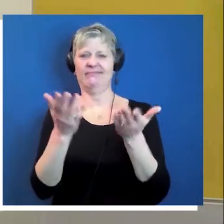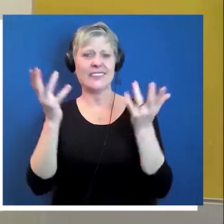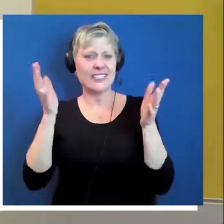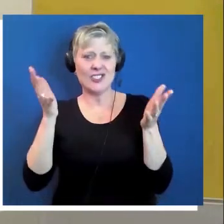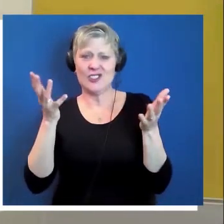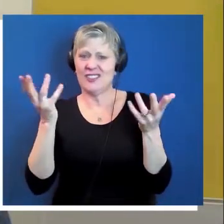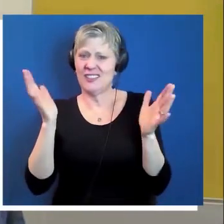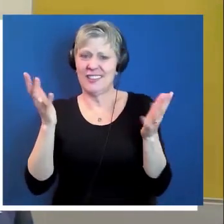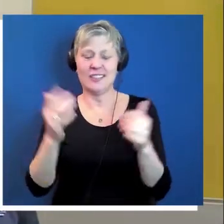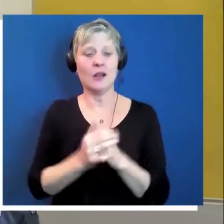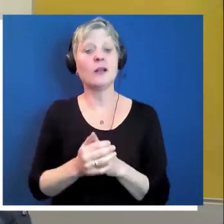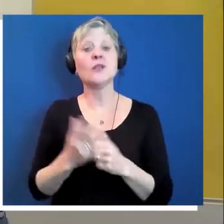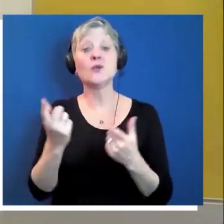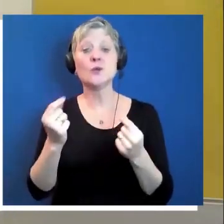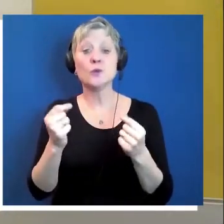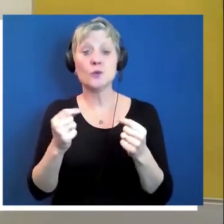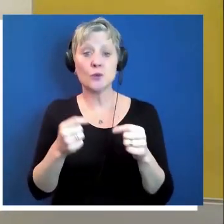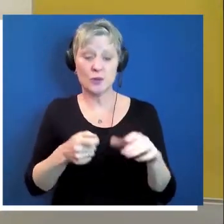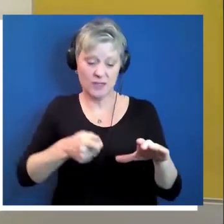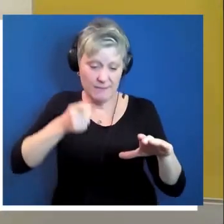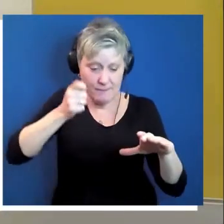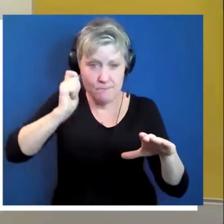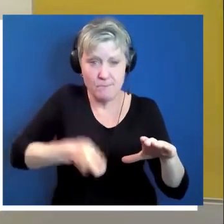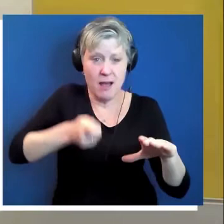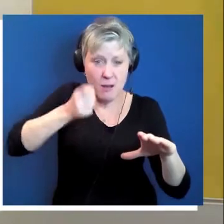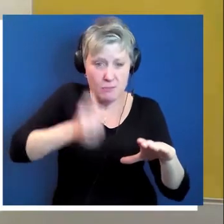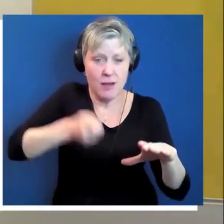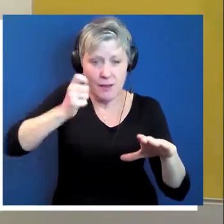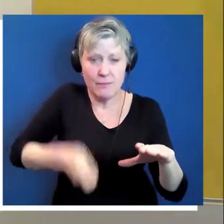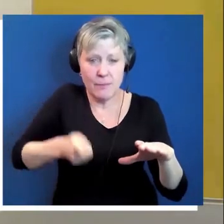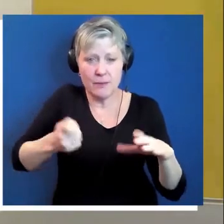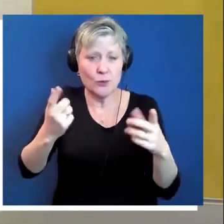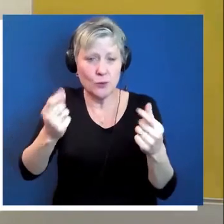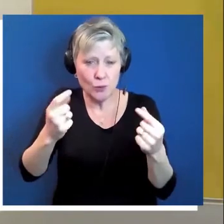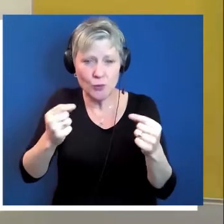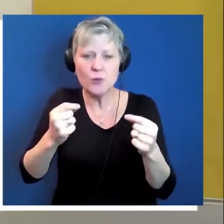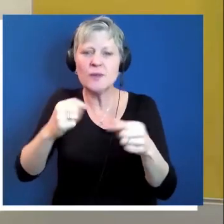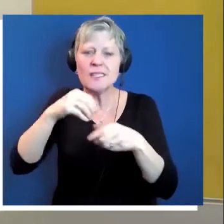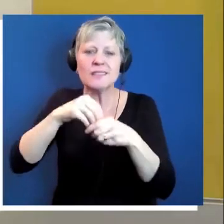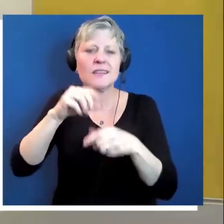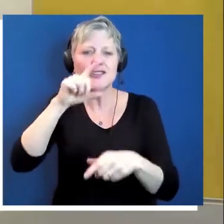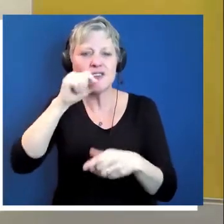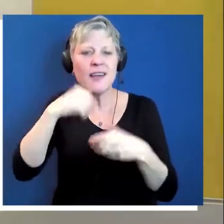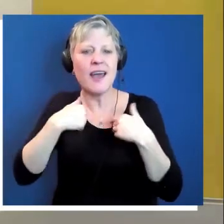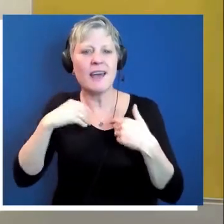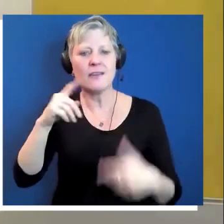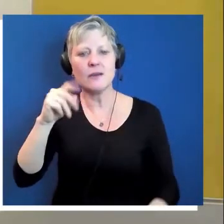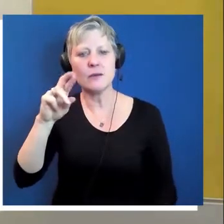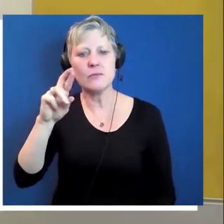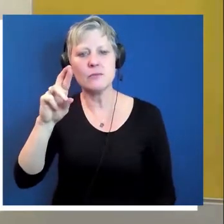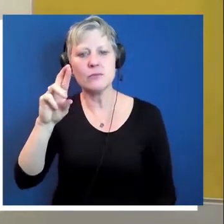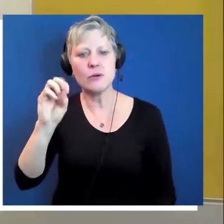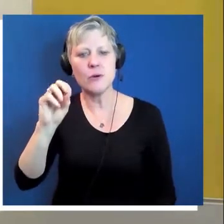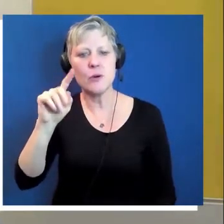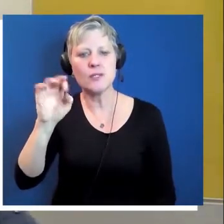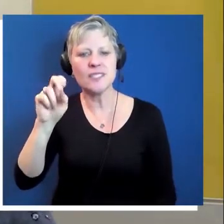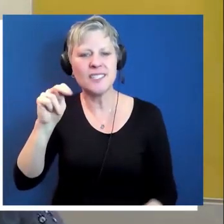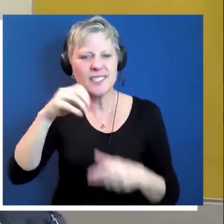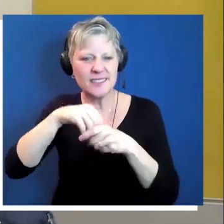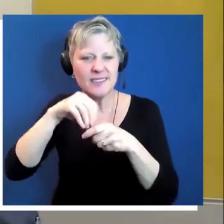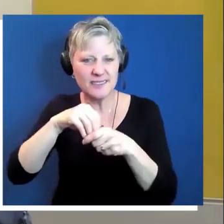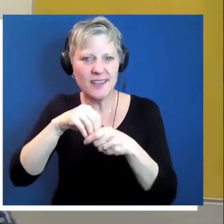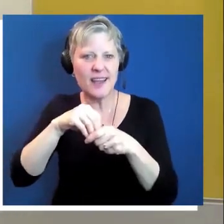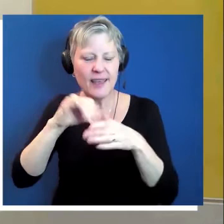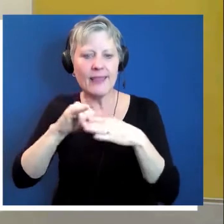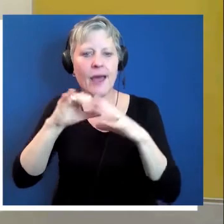Just like so. That's all you got to do. And what it's doing is just basically breaking down the chicken, the meat proteins in the chicken. All right, I'm going to